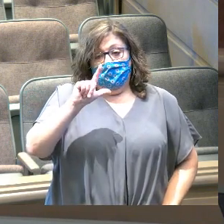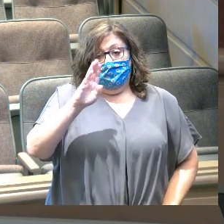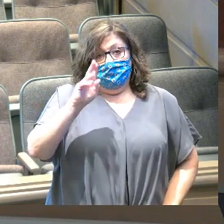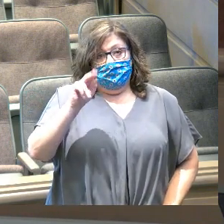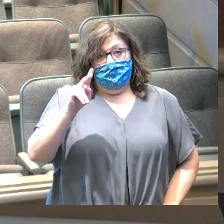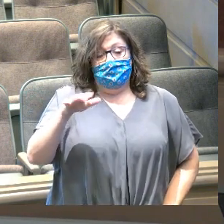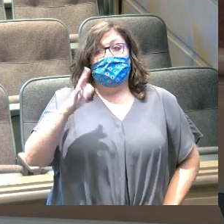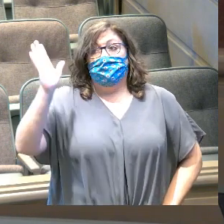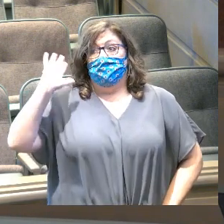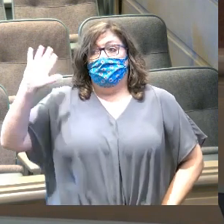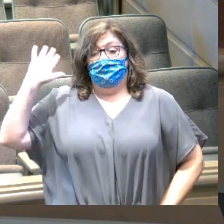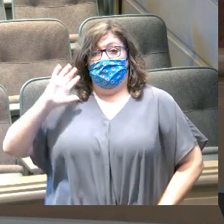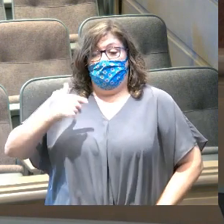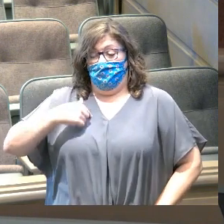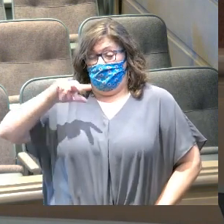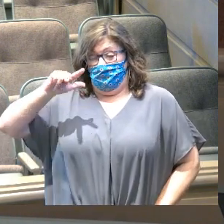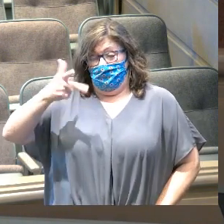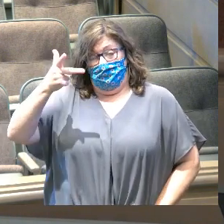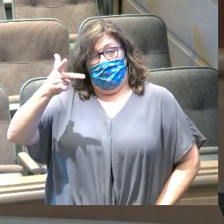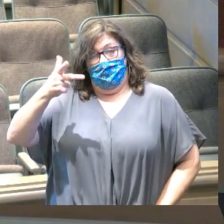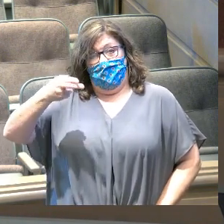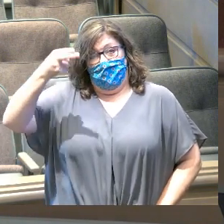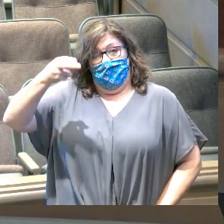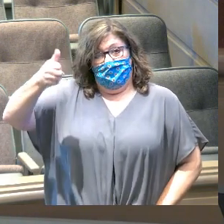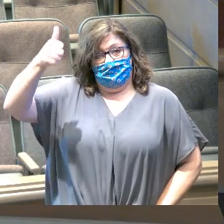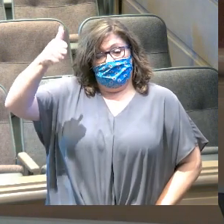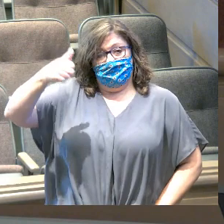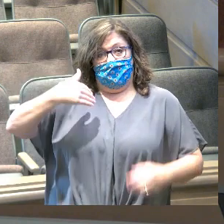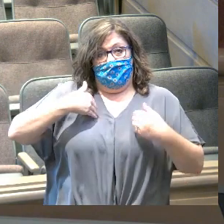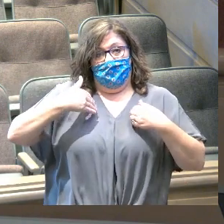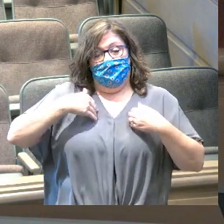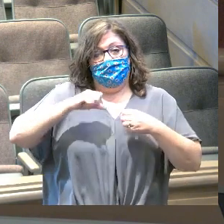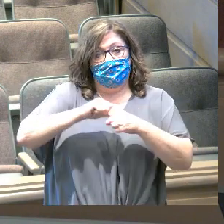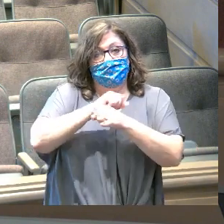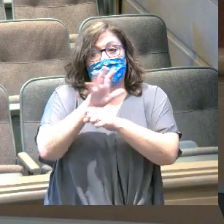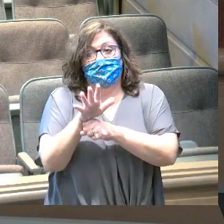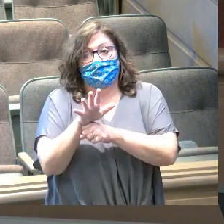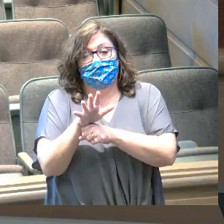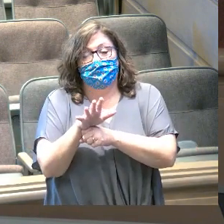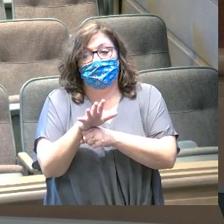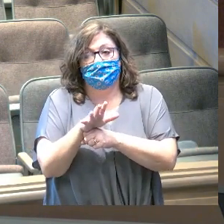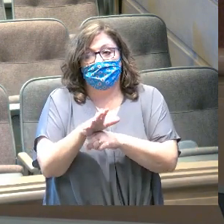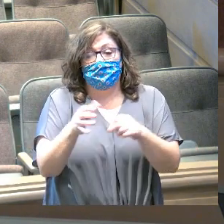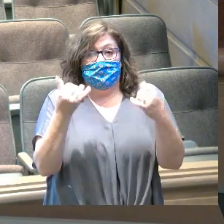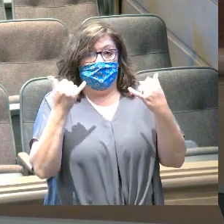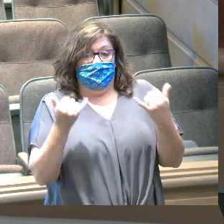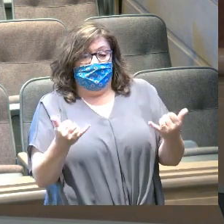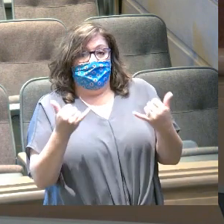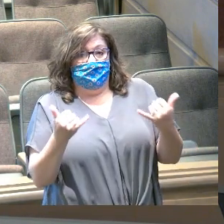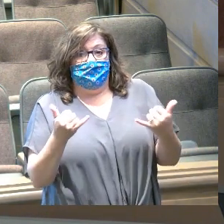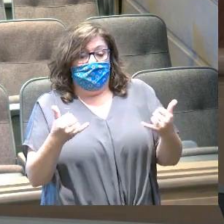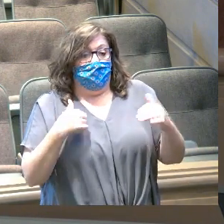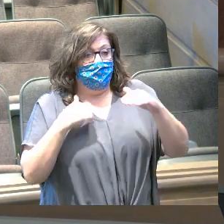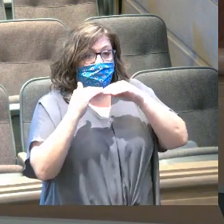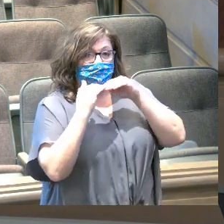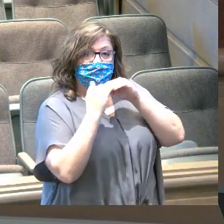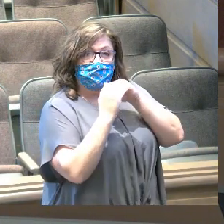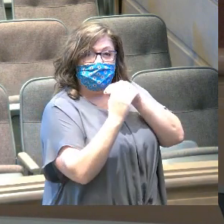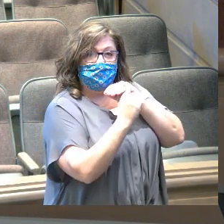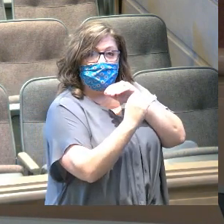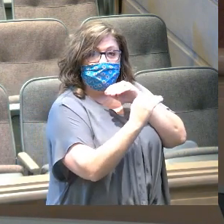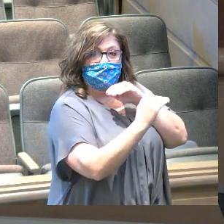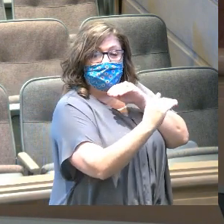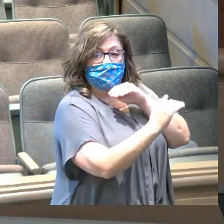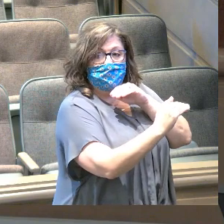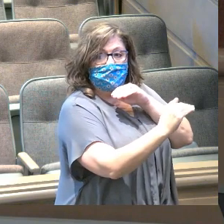world, behind the Wuhan province, behind the Lombardy region of Italy, and now it has flattened the curve faster,